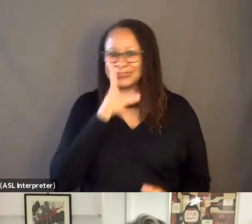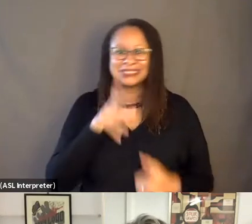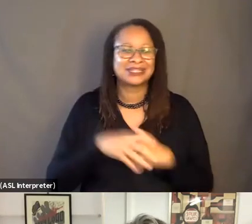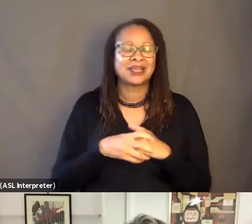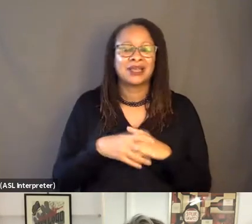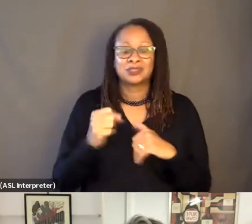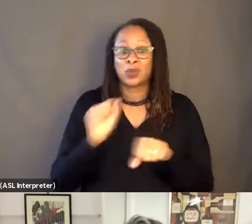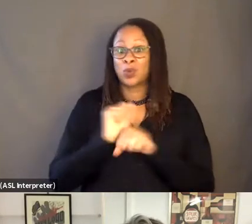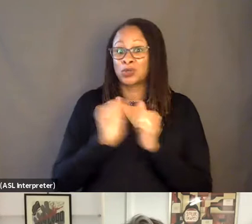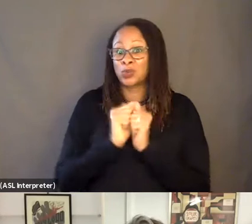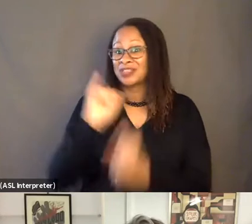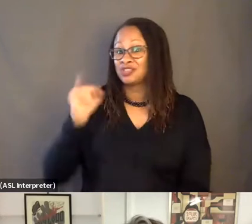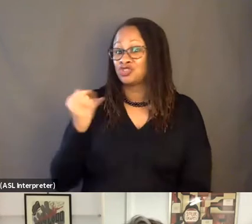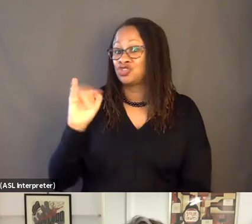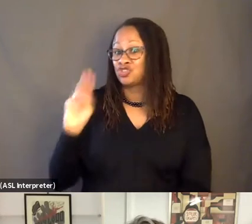Jim,